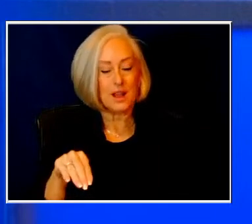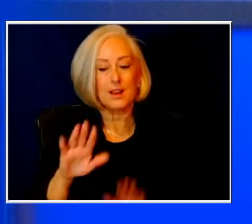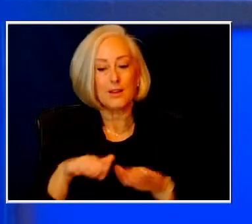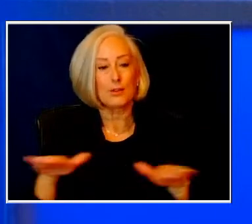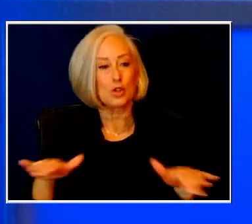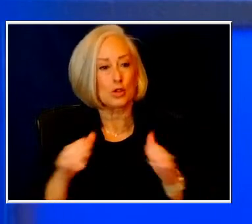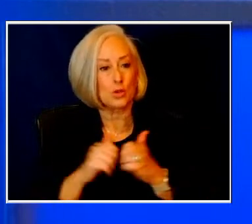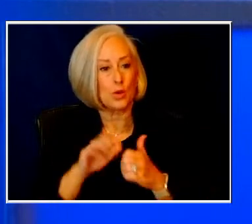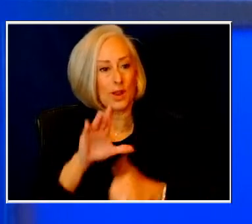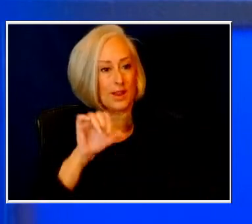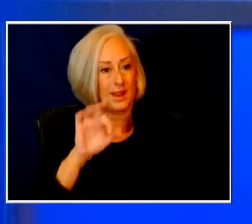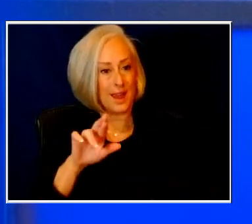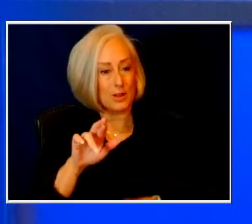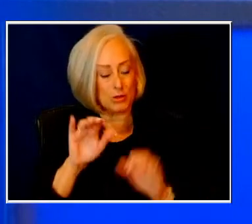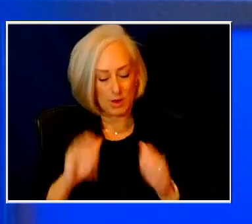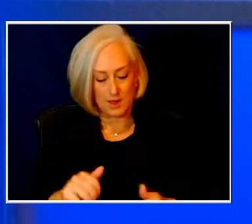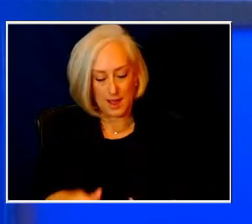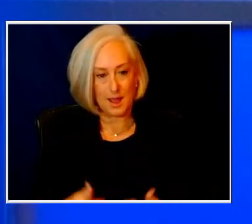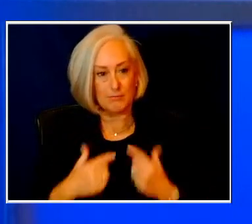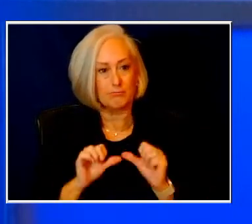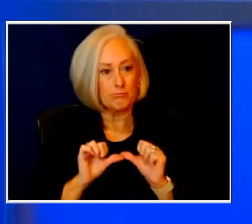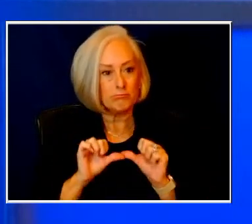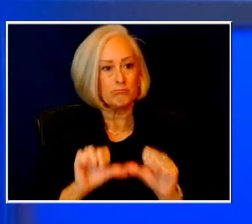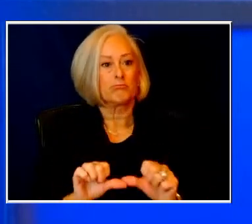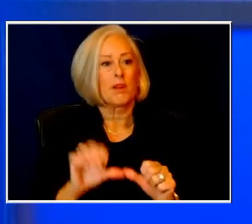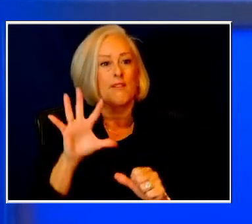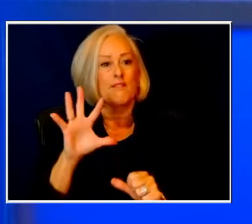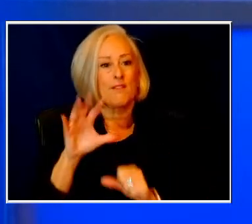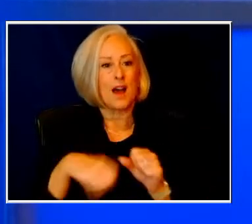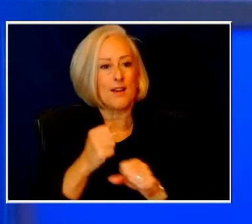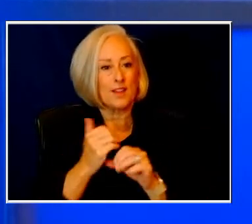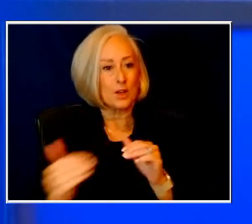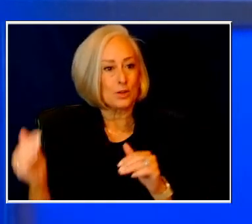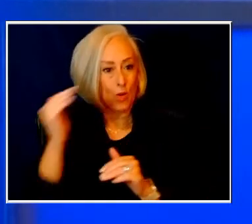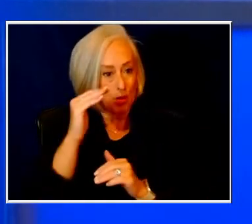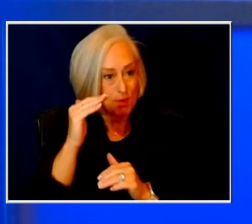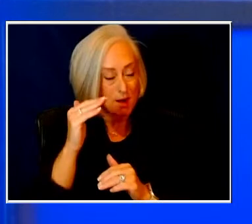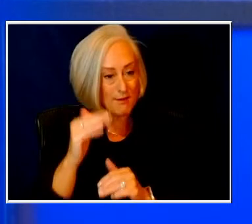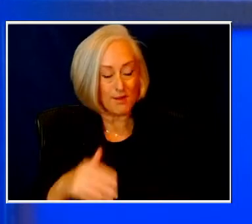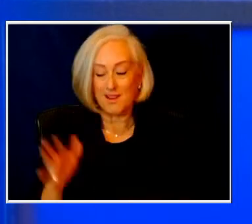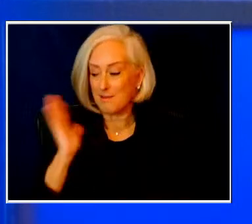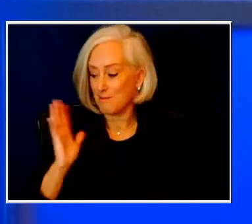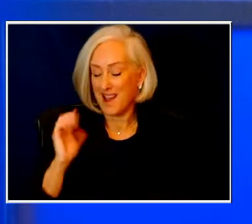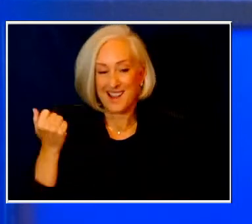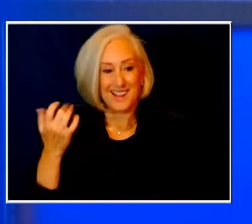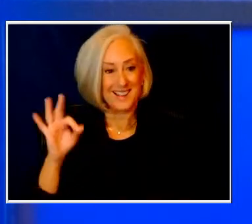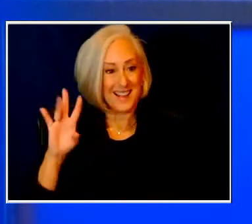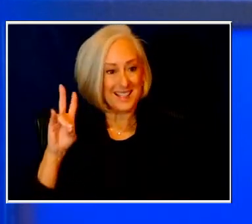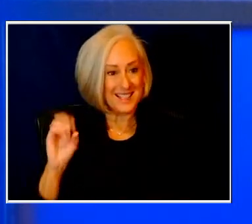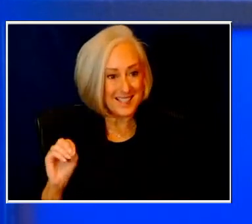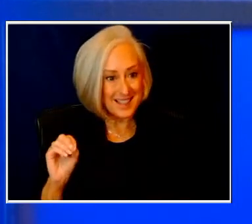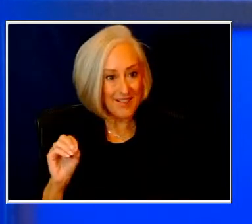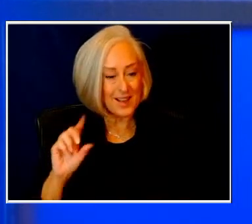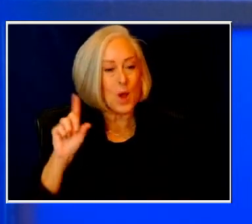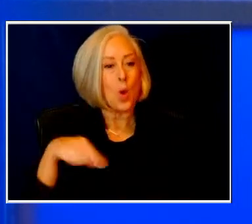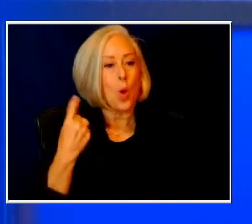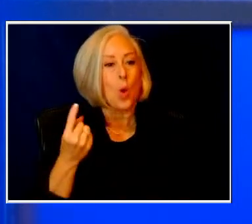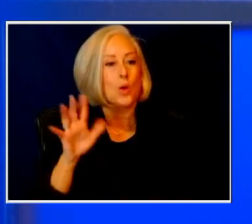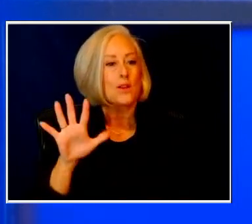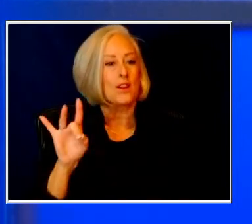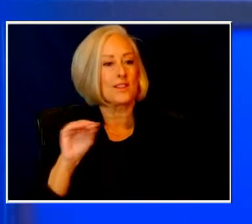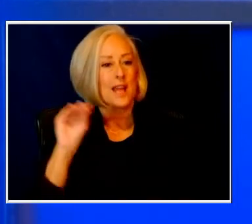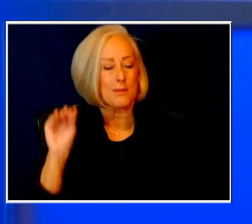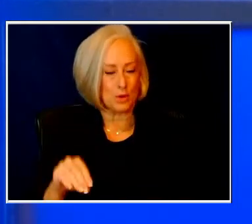This is a huge increase compared to the mid-70s, when the 5-year survival rate was about 58%. The American Childhood